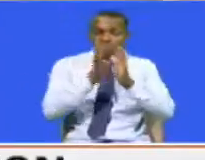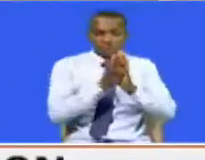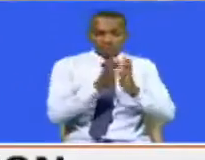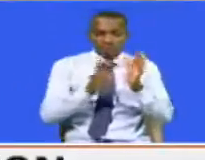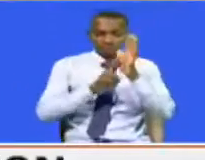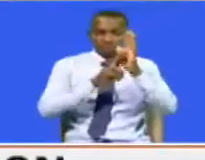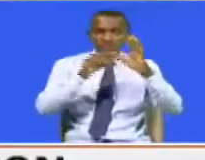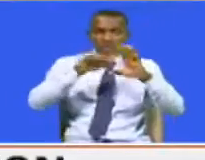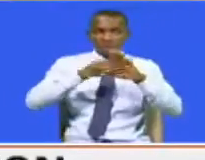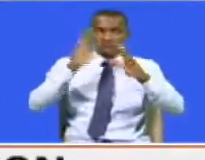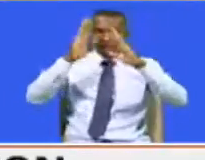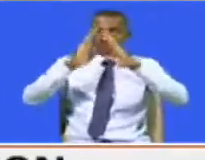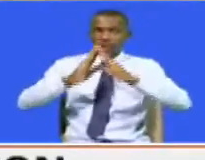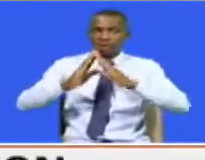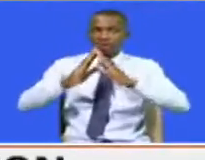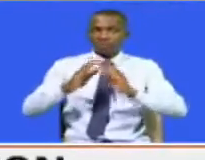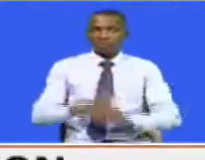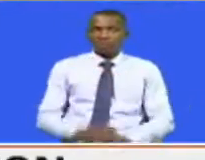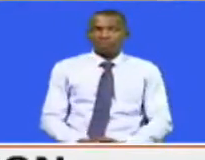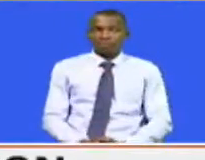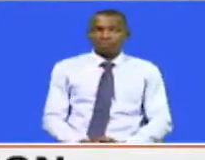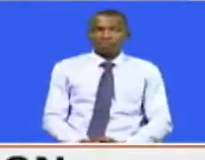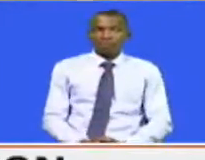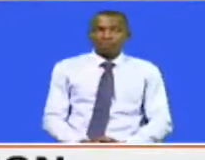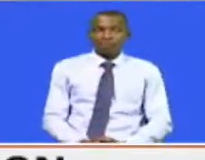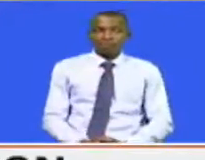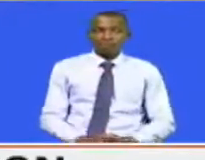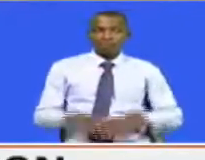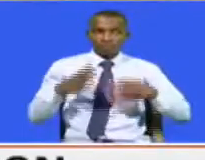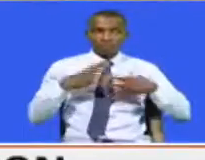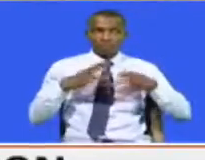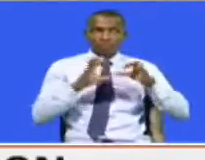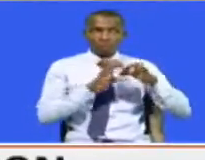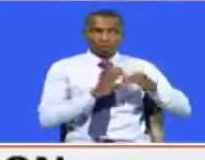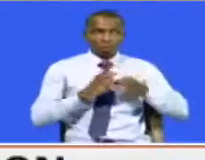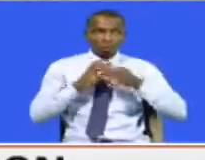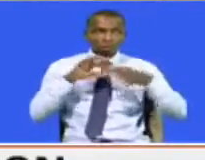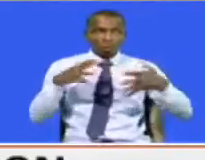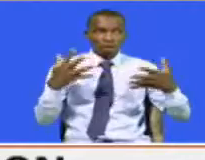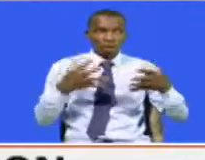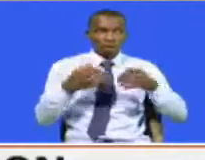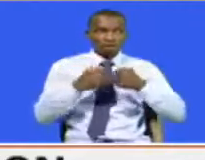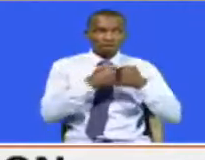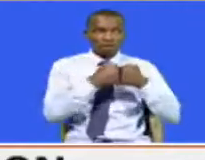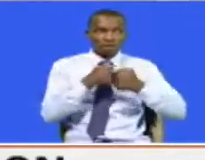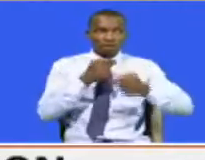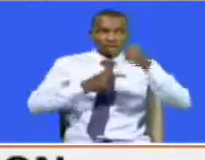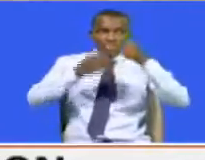already a winner. Eyes remain on Azimio on how they will challenge the ruling. Daniel Karioki, KTN.